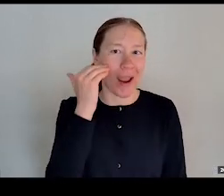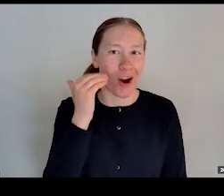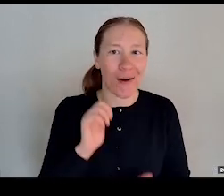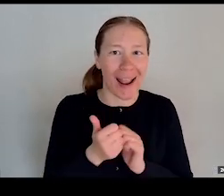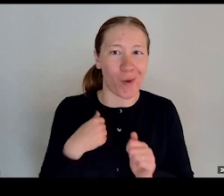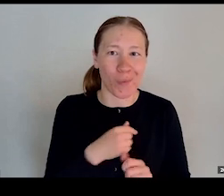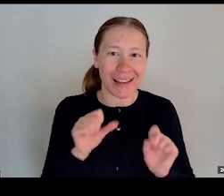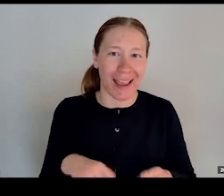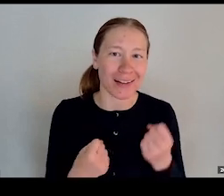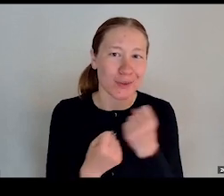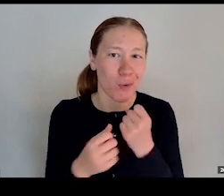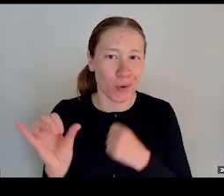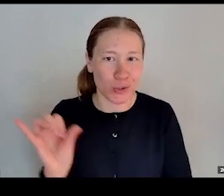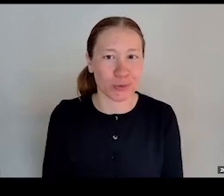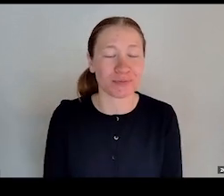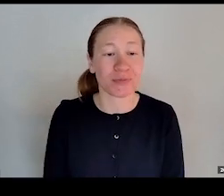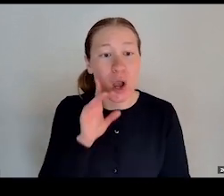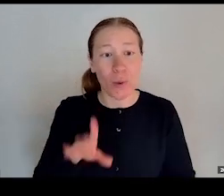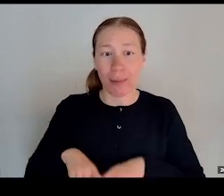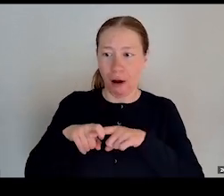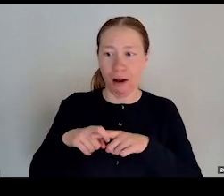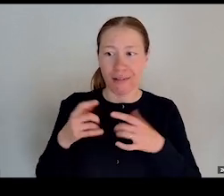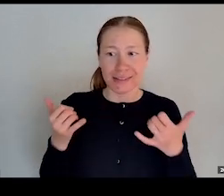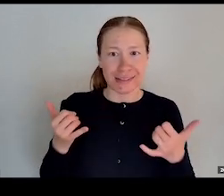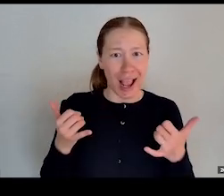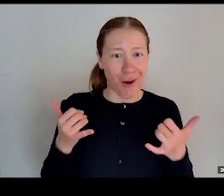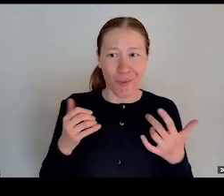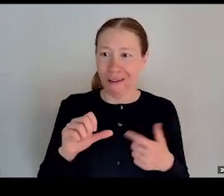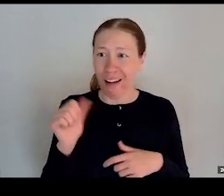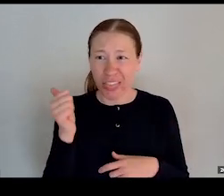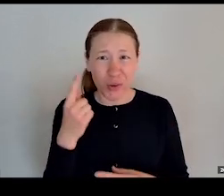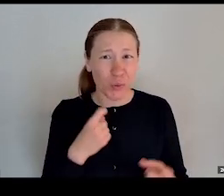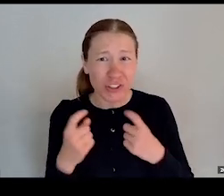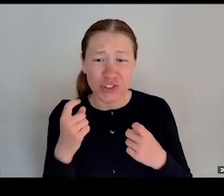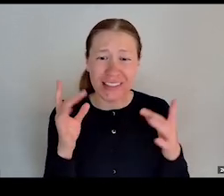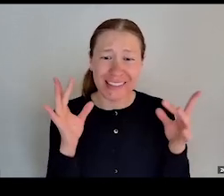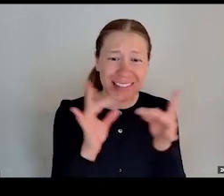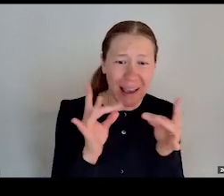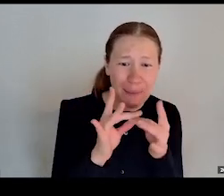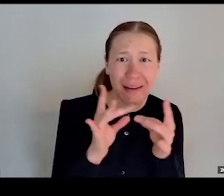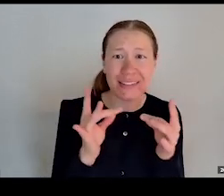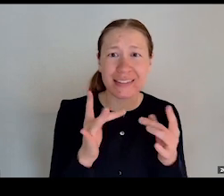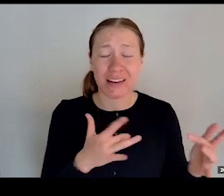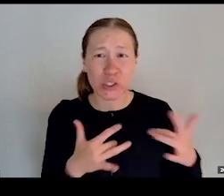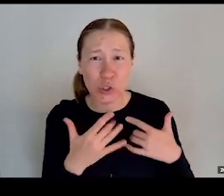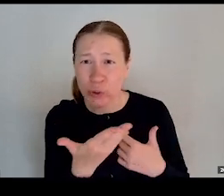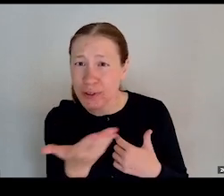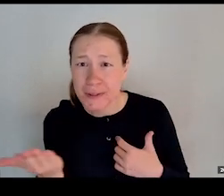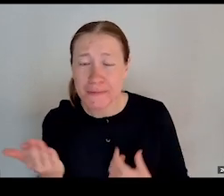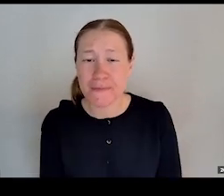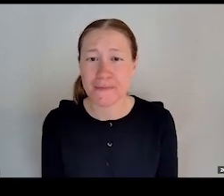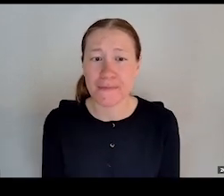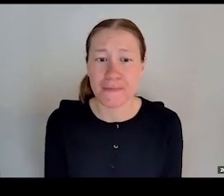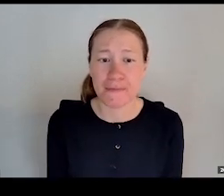I'm going to pause again real quick before we get to the end of time. Are there any other questions, comments, or concerns coming through?